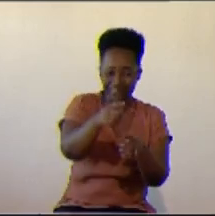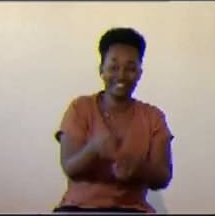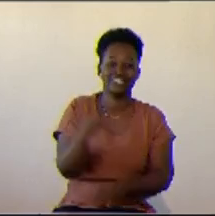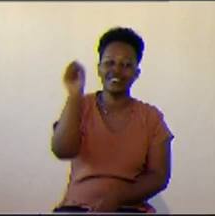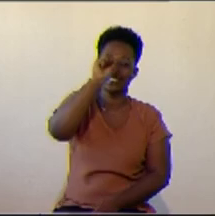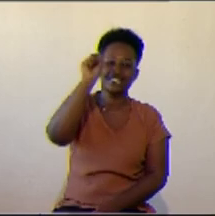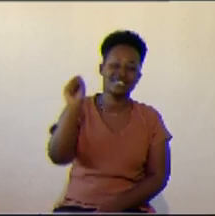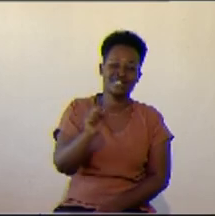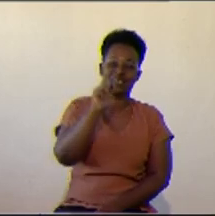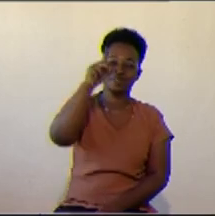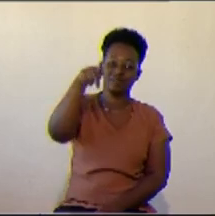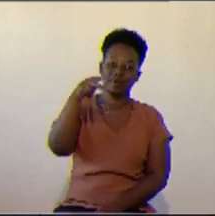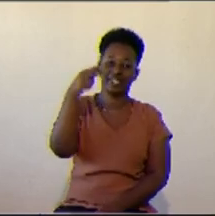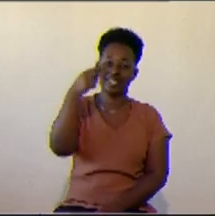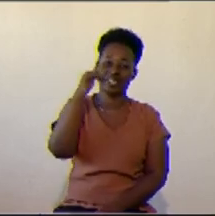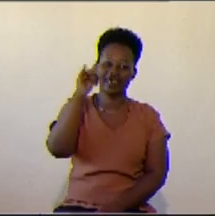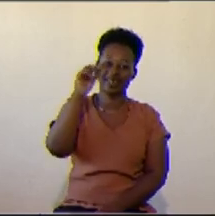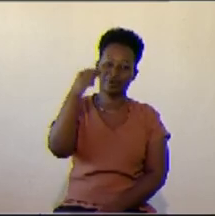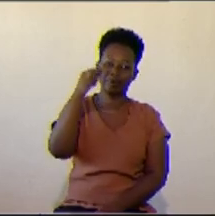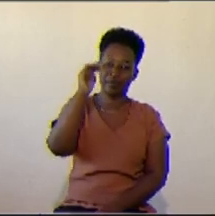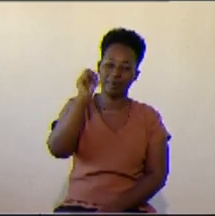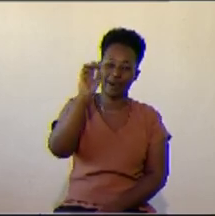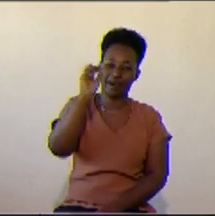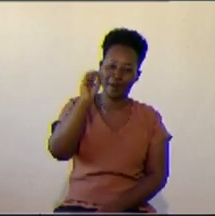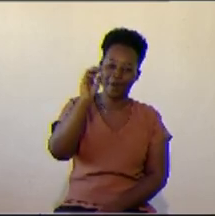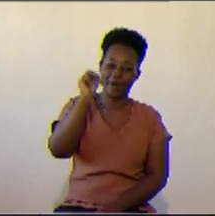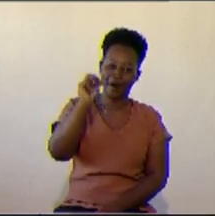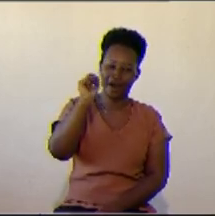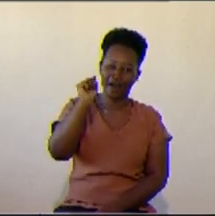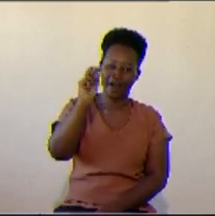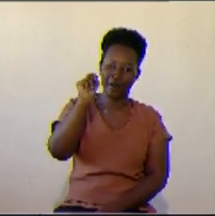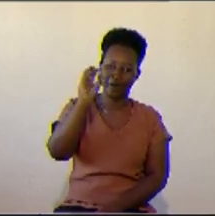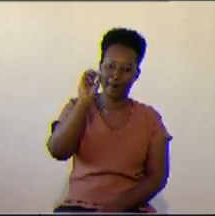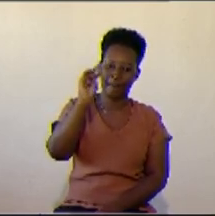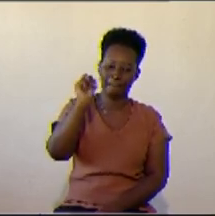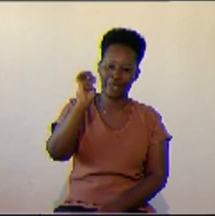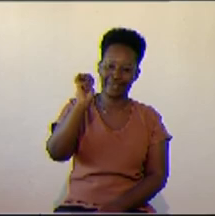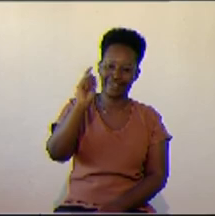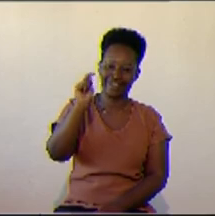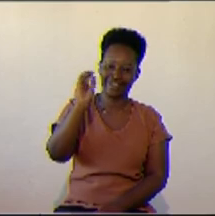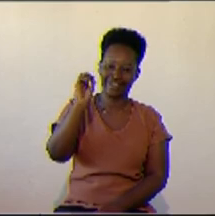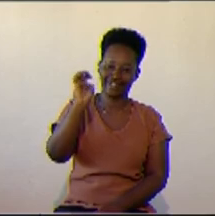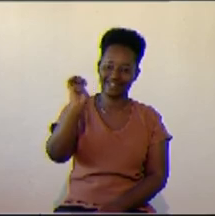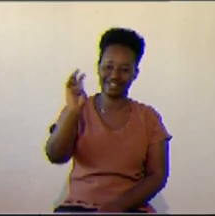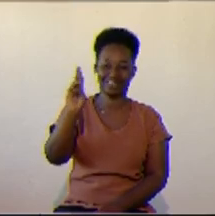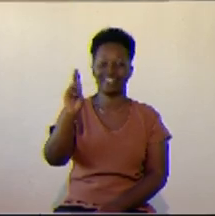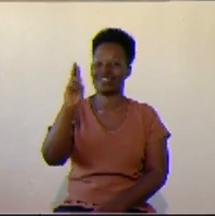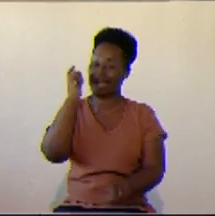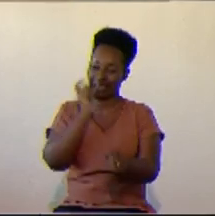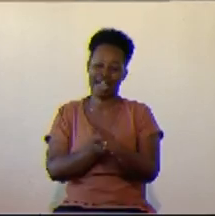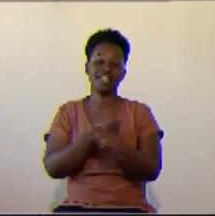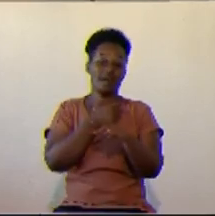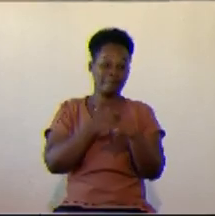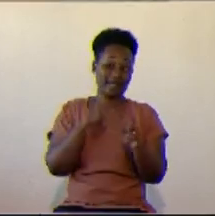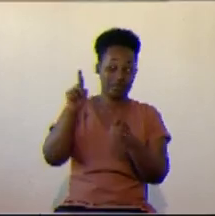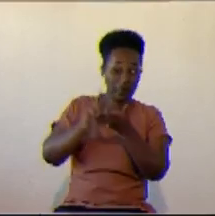try to say that word? Sphygmomanometer. So it's kind of hard. But we have seen It is used for measuring the